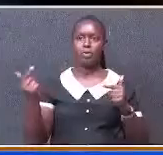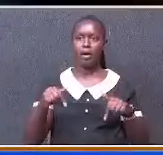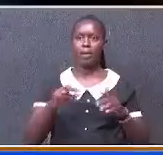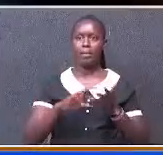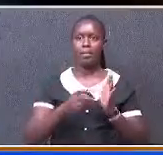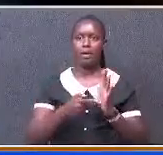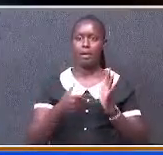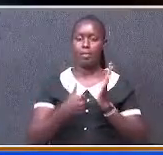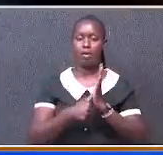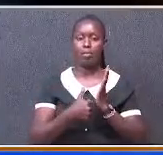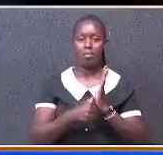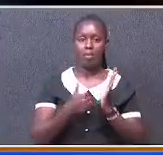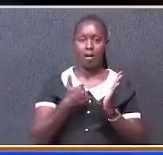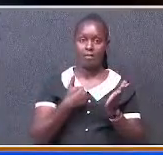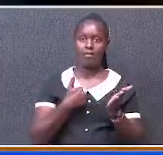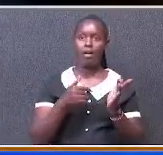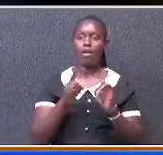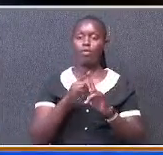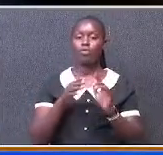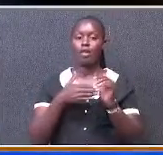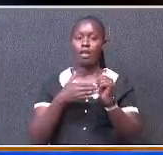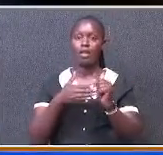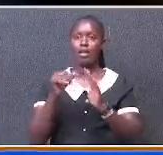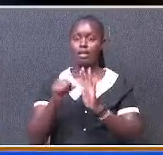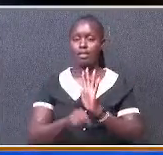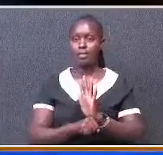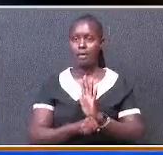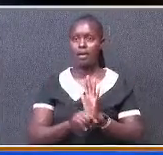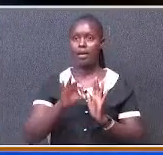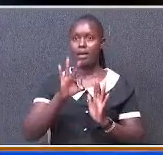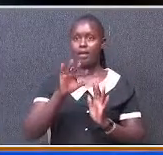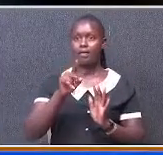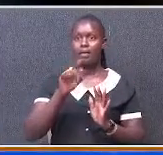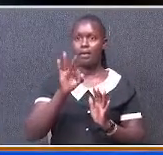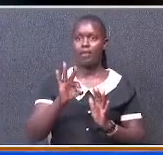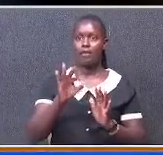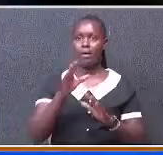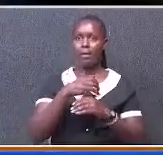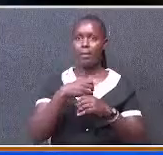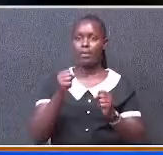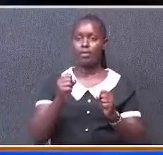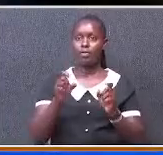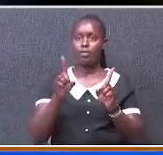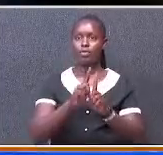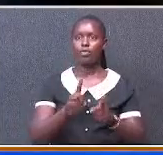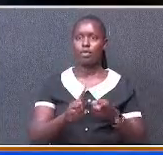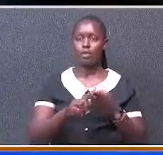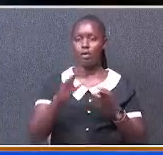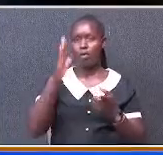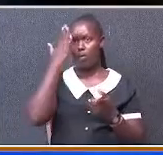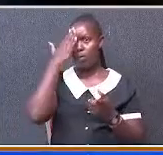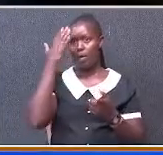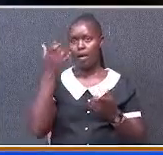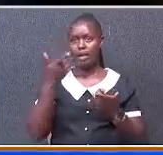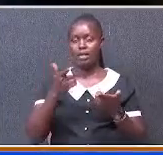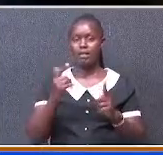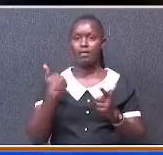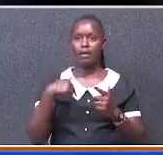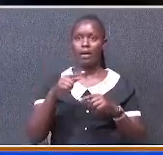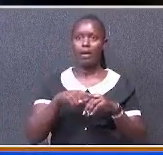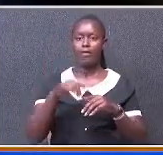problem, there's a leadership problem. Why is the FKF, the former FKF president implicated in, why is he having a court